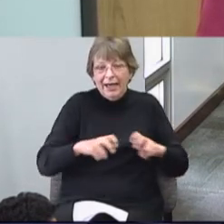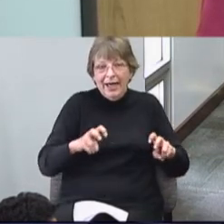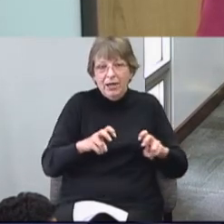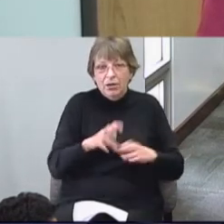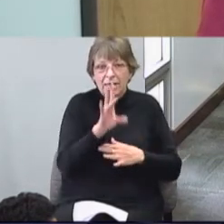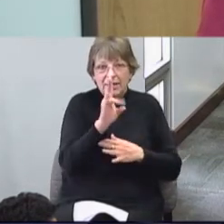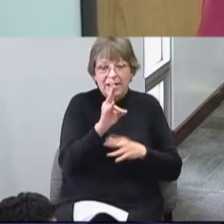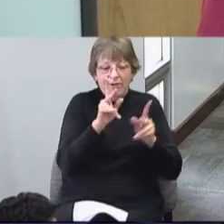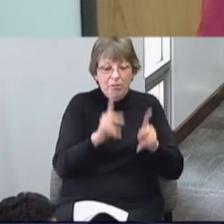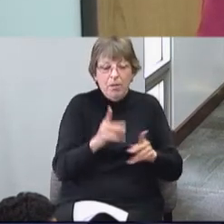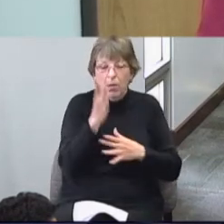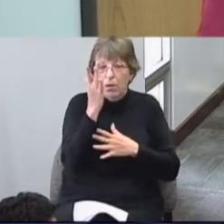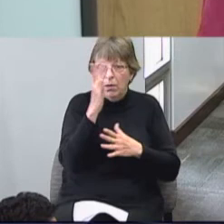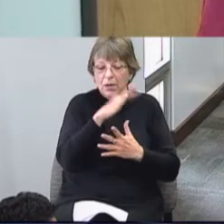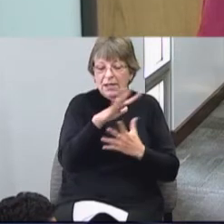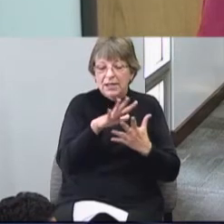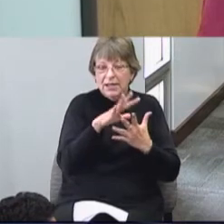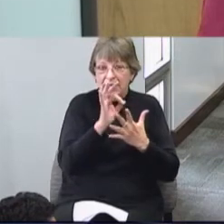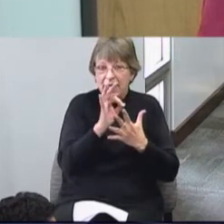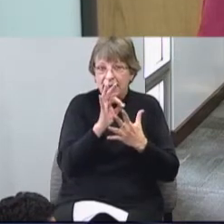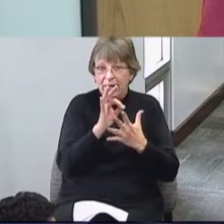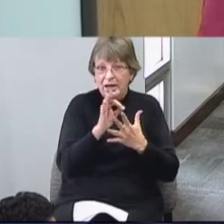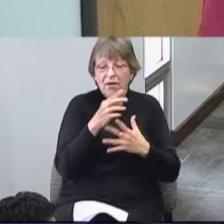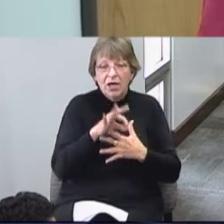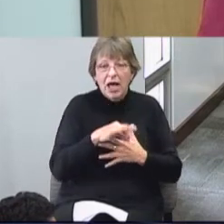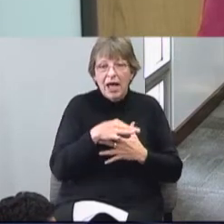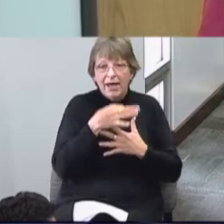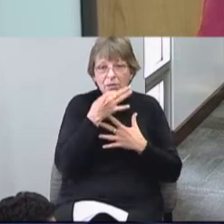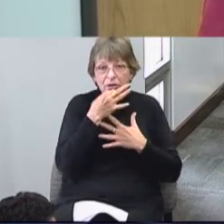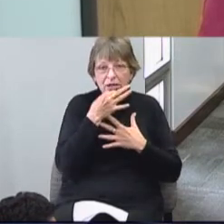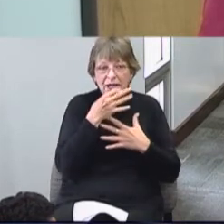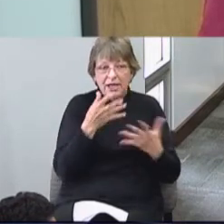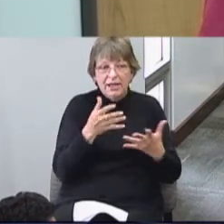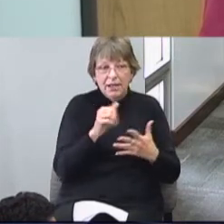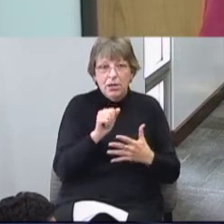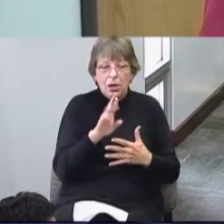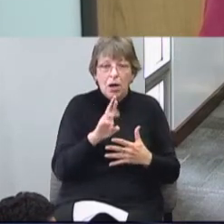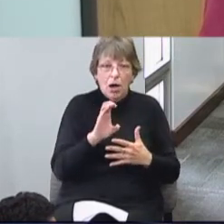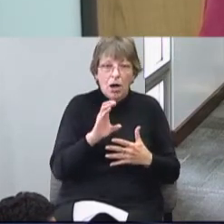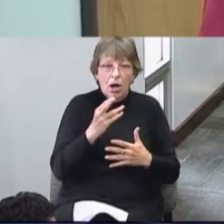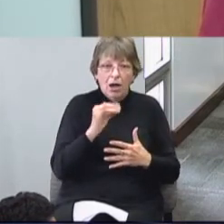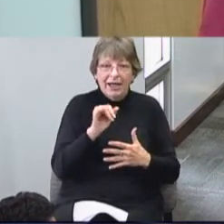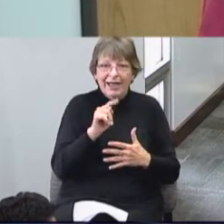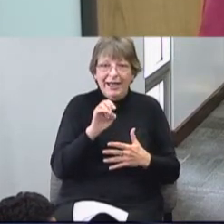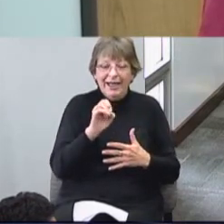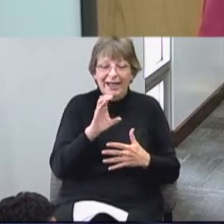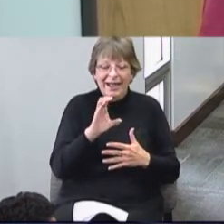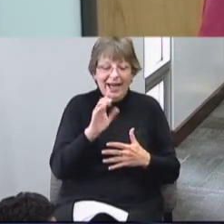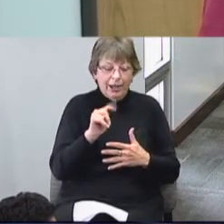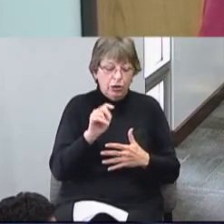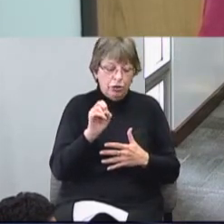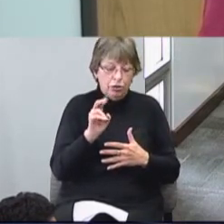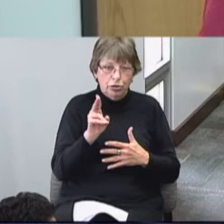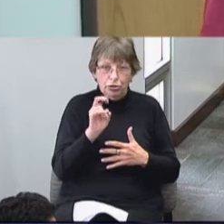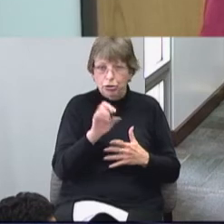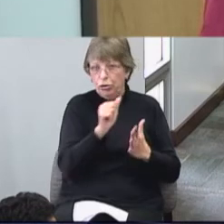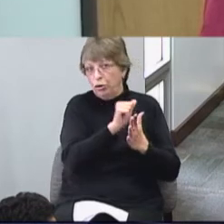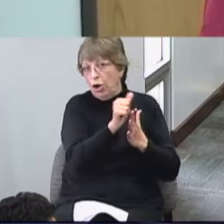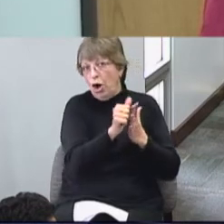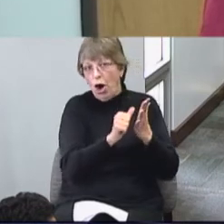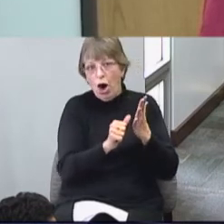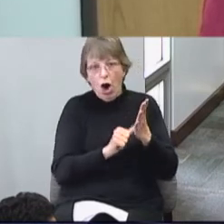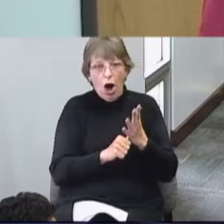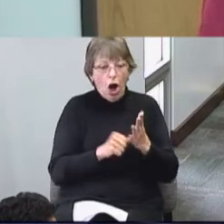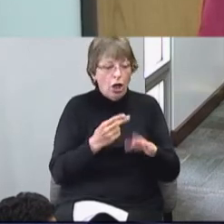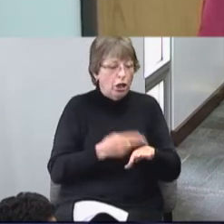their expertise in visual arts, architecture, historical preservation, or their affiliation with local business